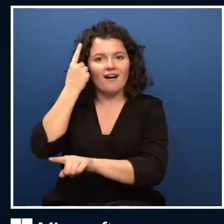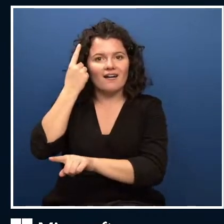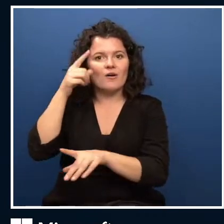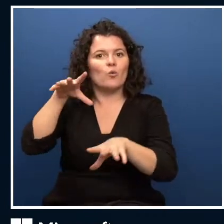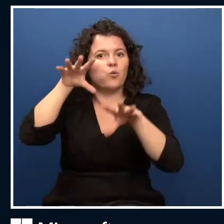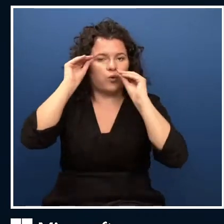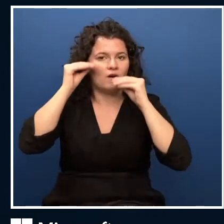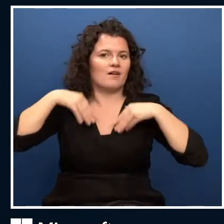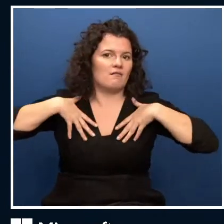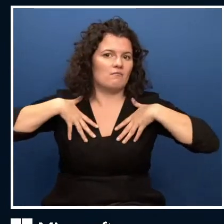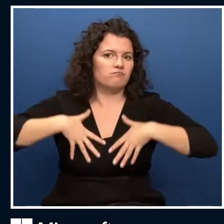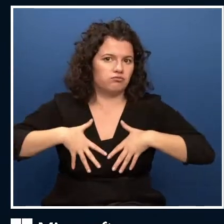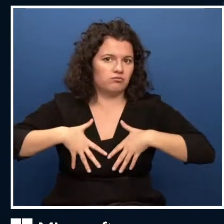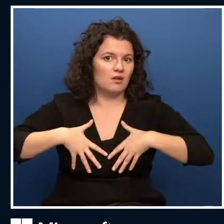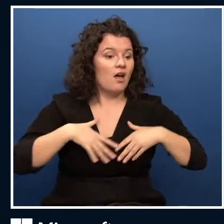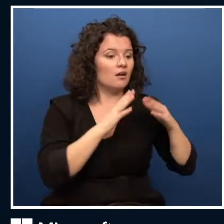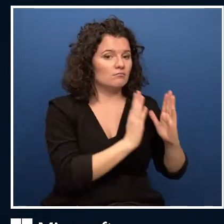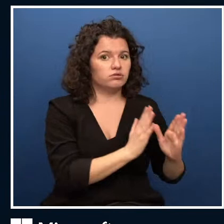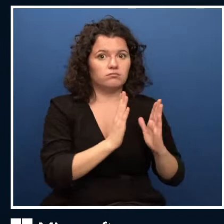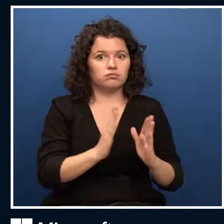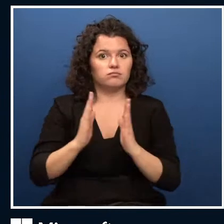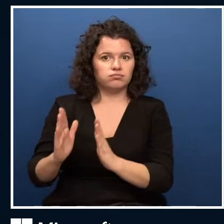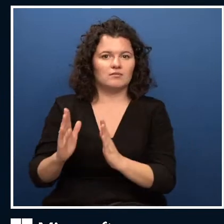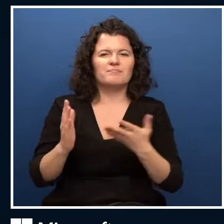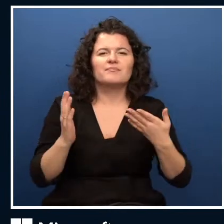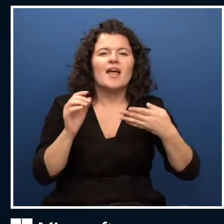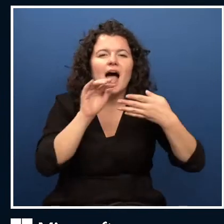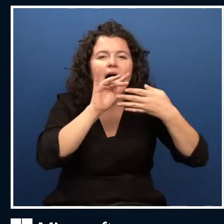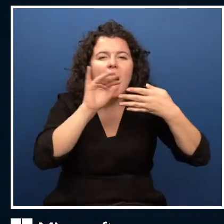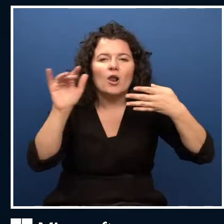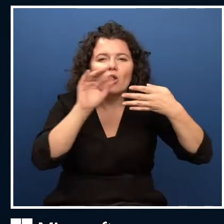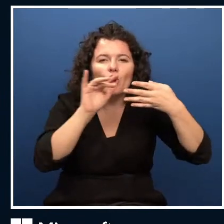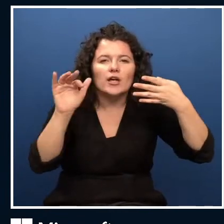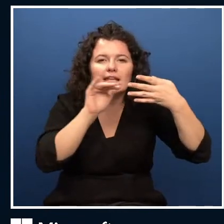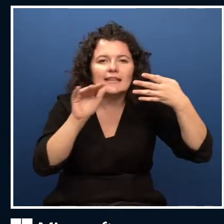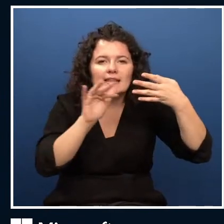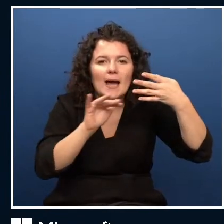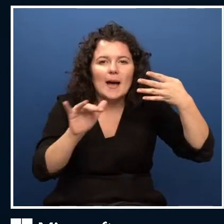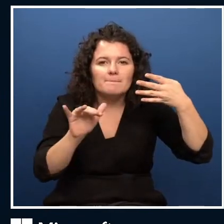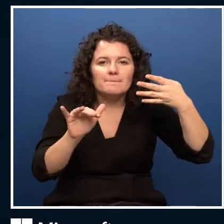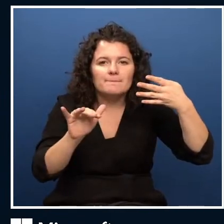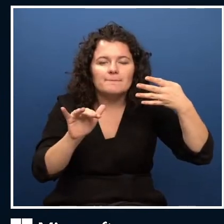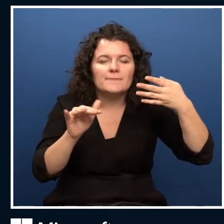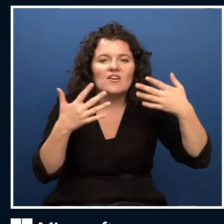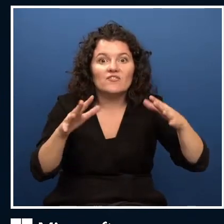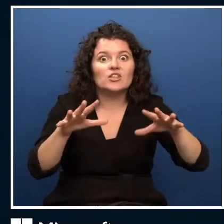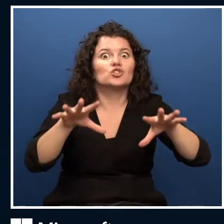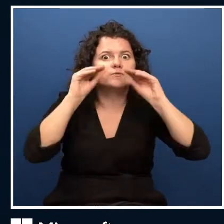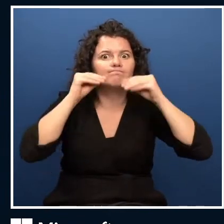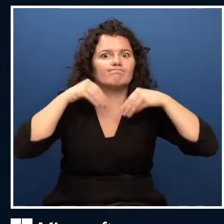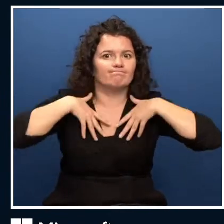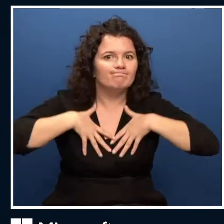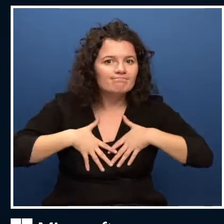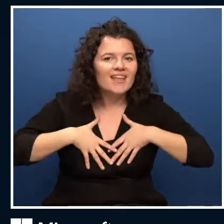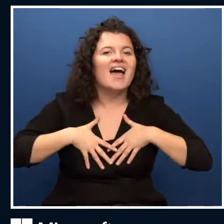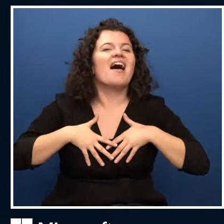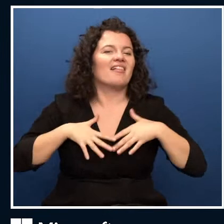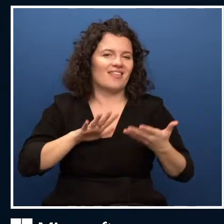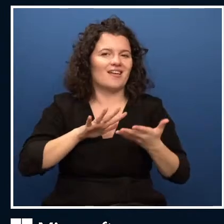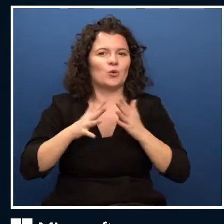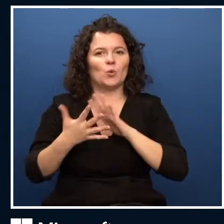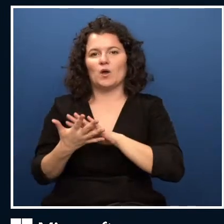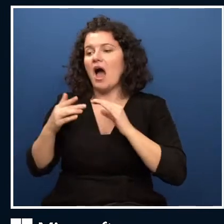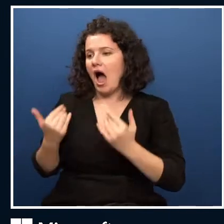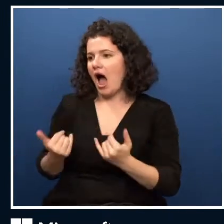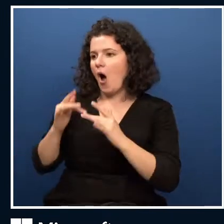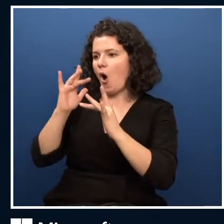learning, the algorithms, then you can go and you can practice them in the online platform.